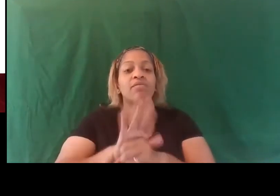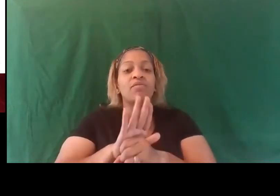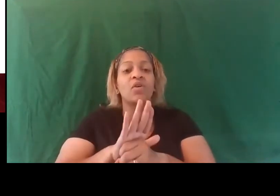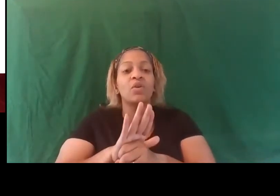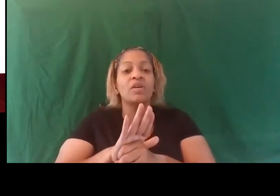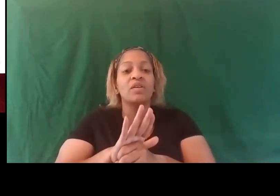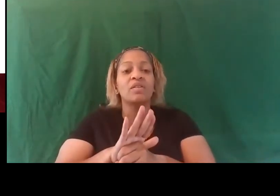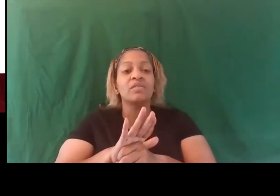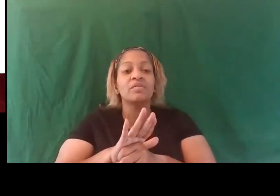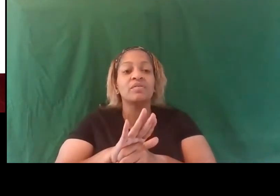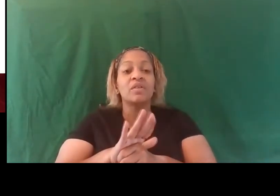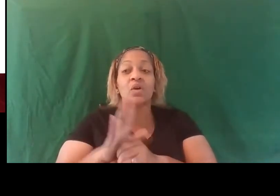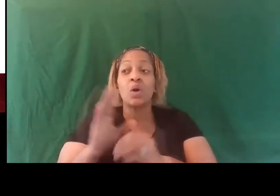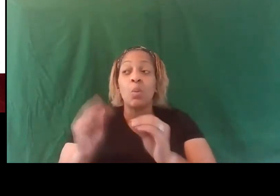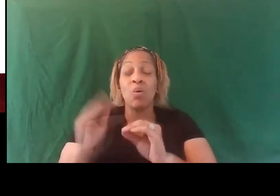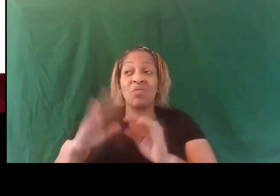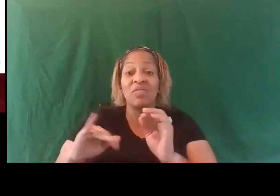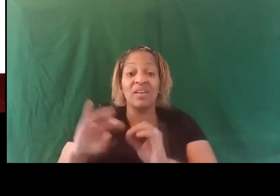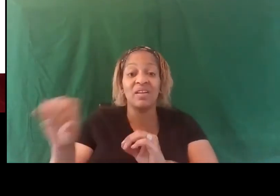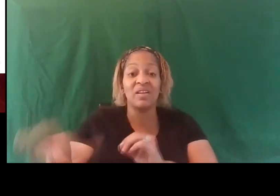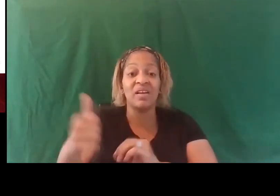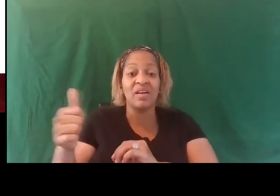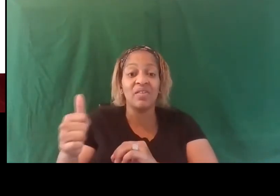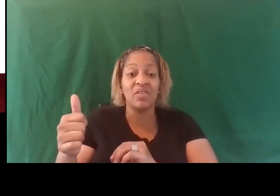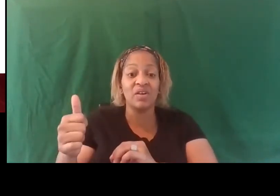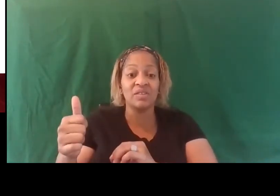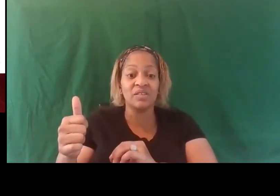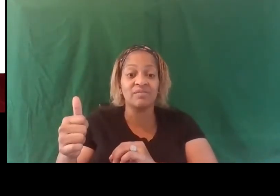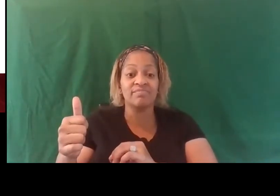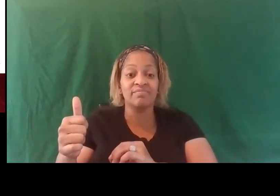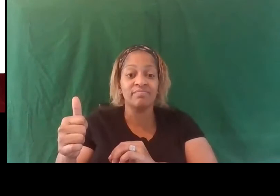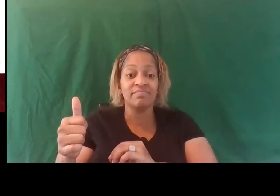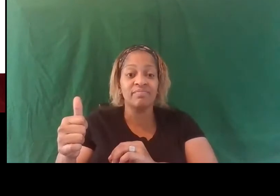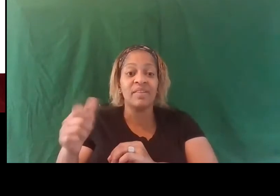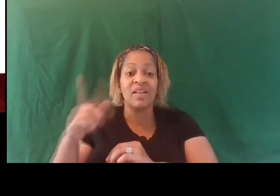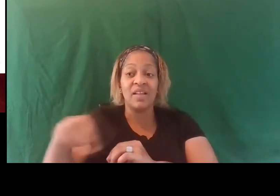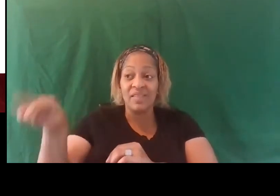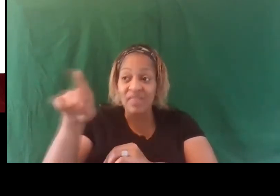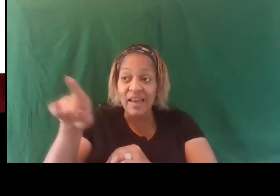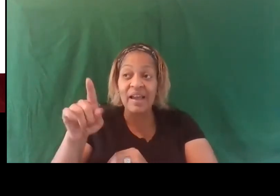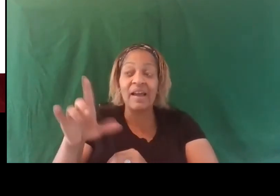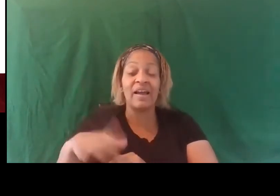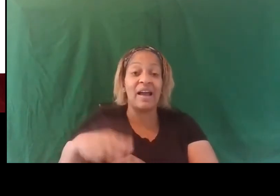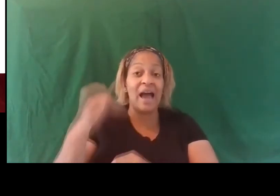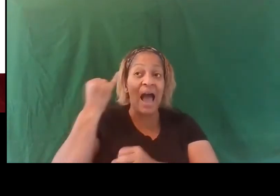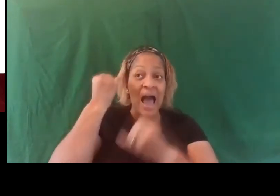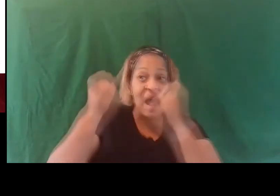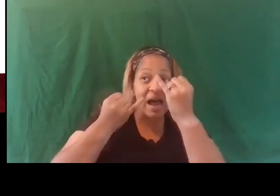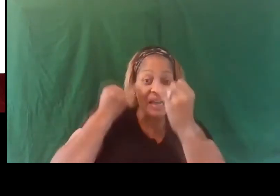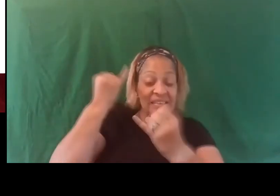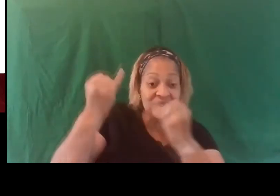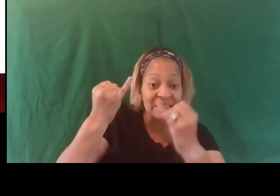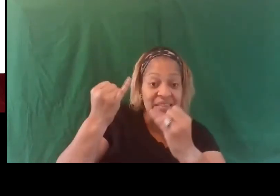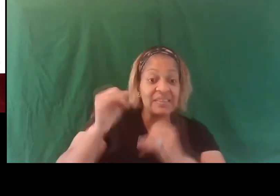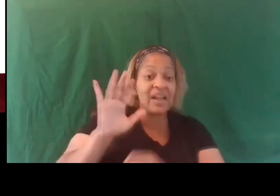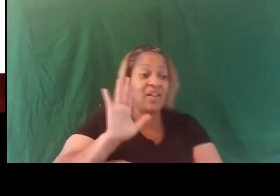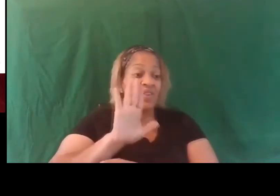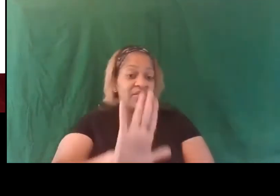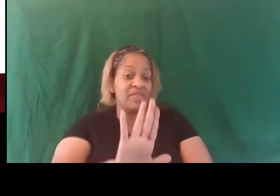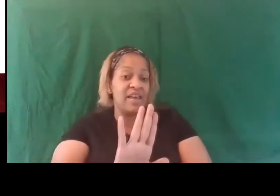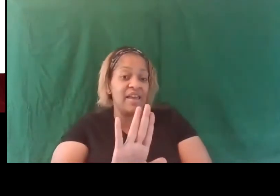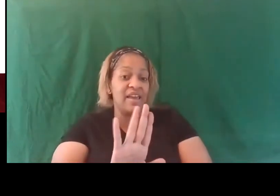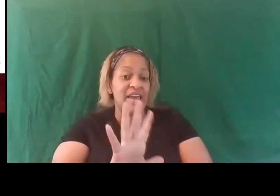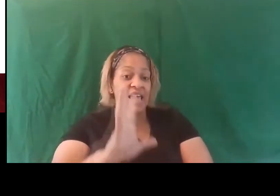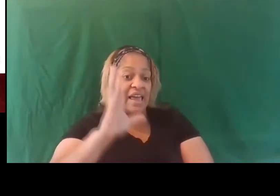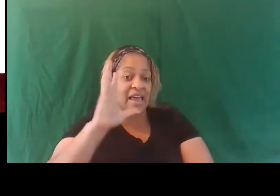ideas, paradigms, and their expectations, then we shall arise to that place